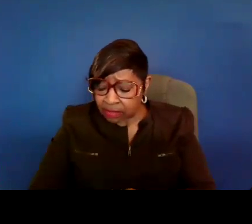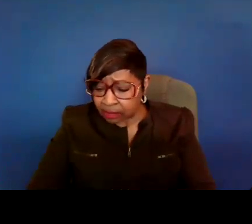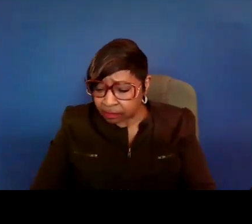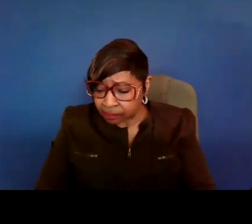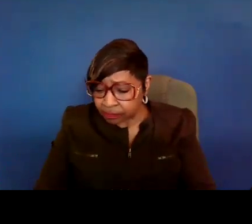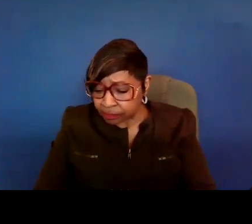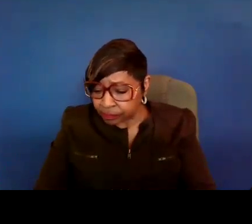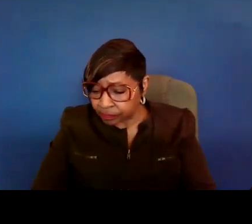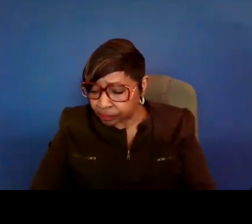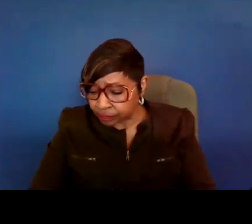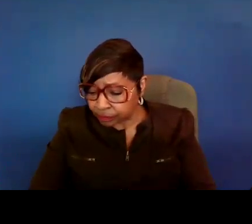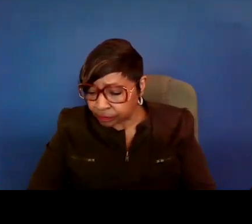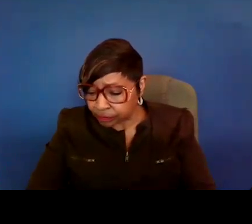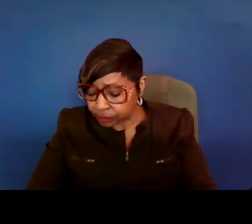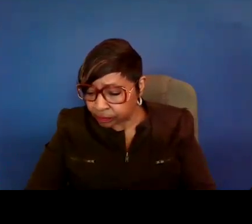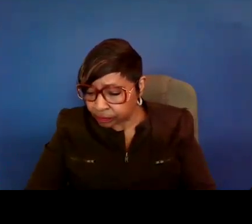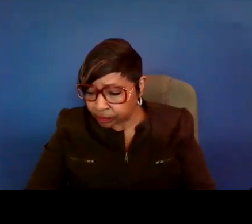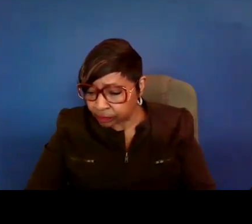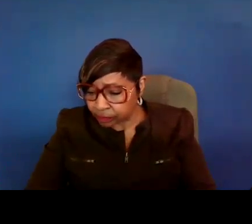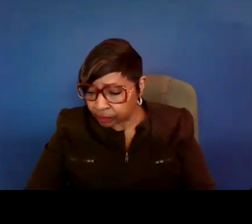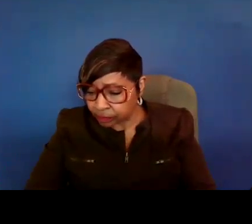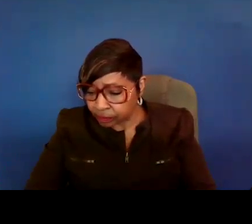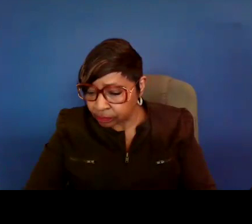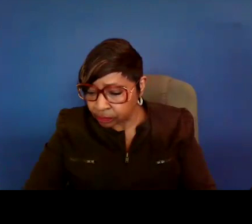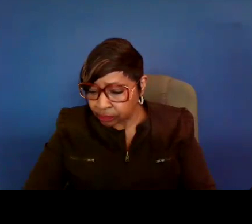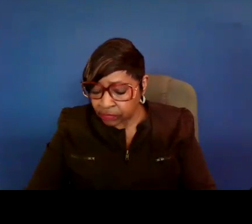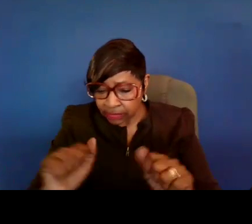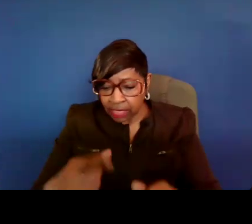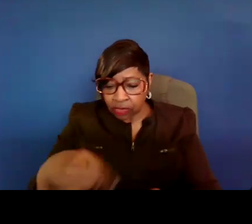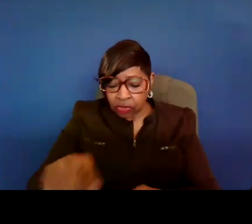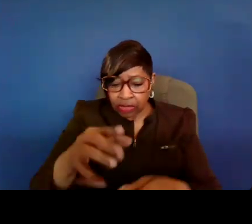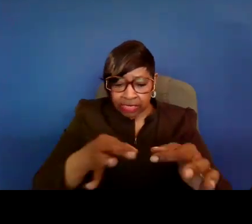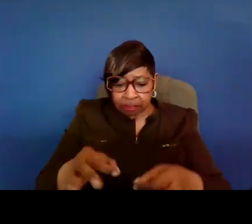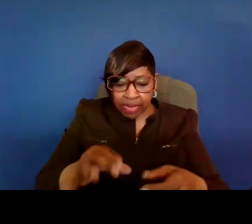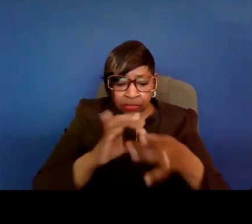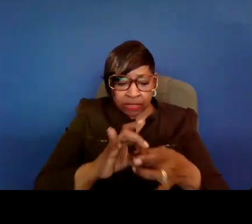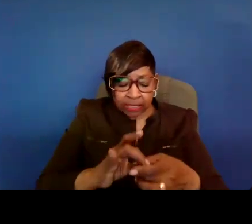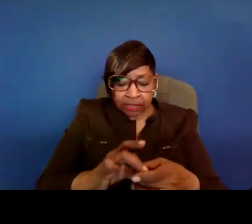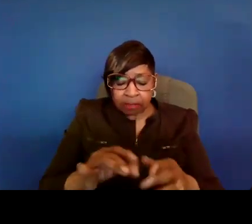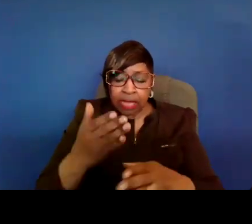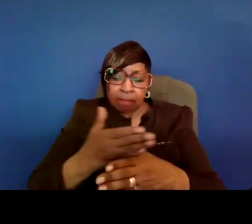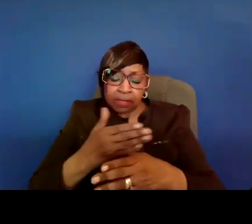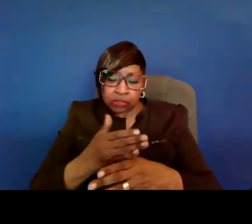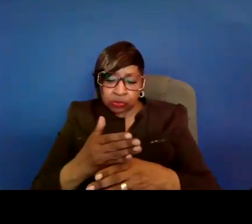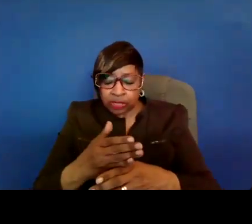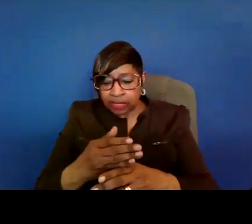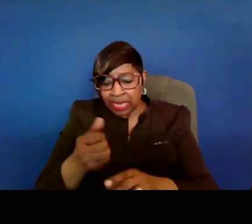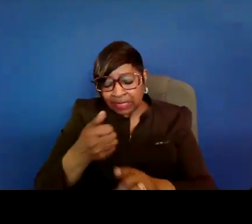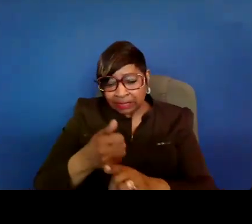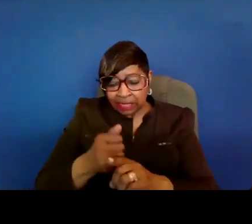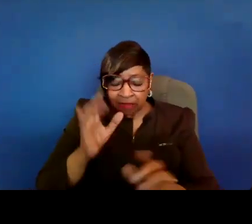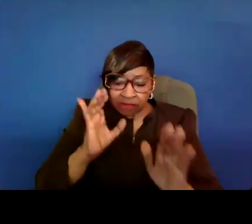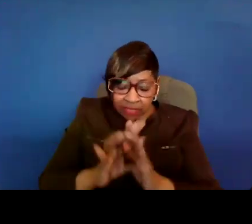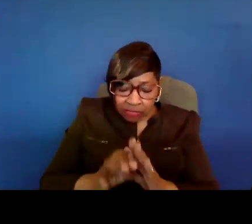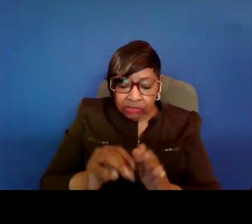speak, anyone, to sort of this relationship between still images and video, and also just the process of learning,